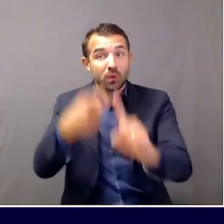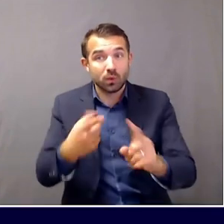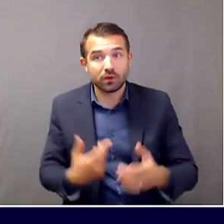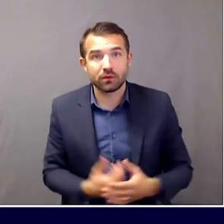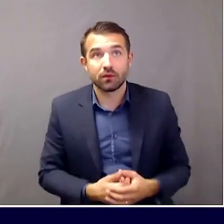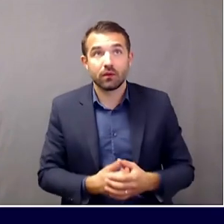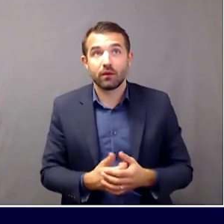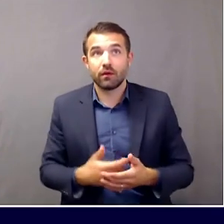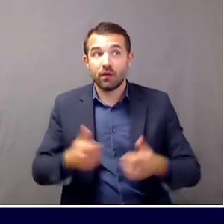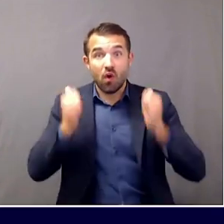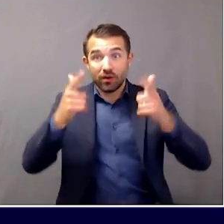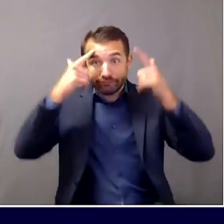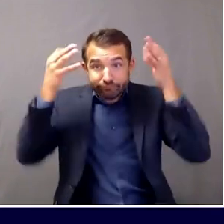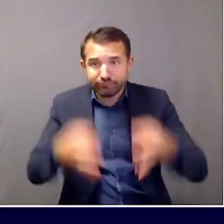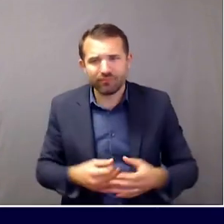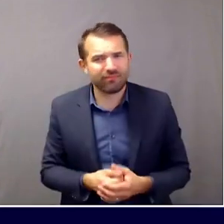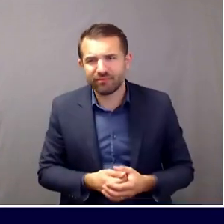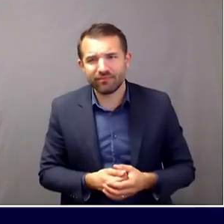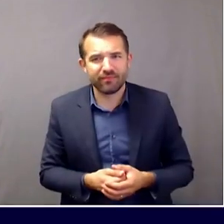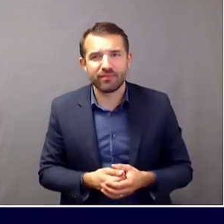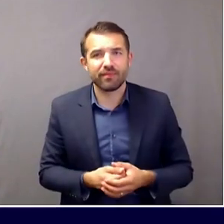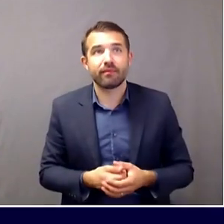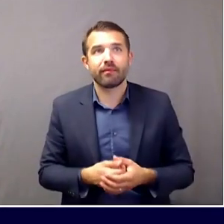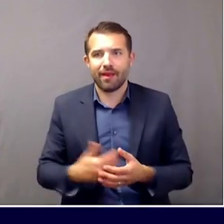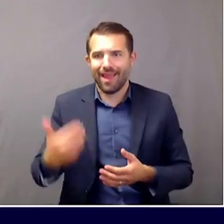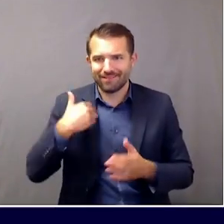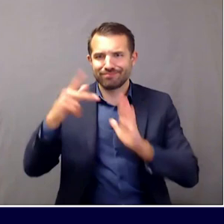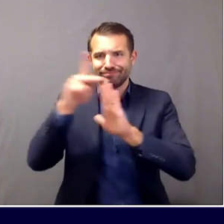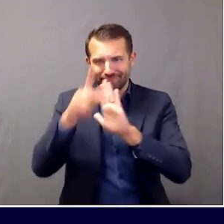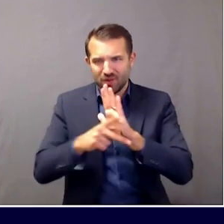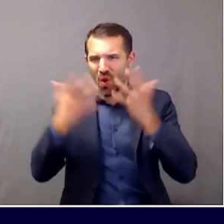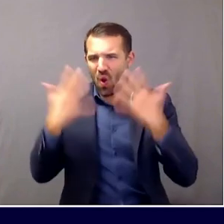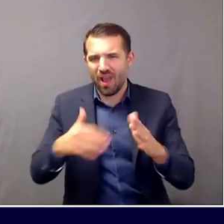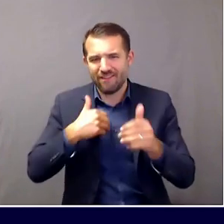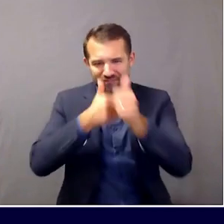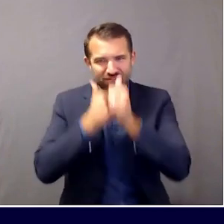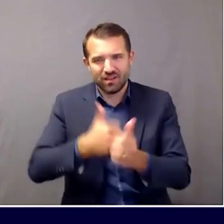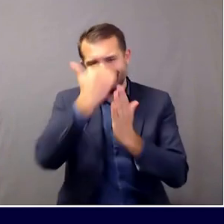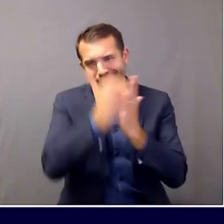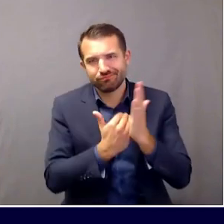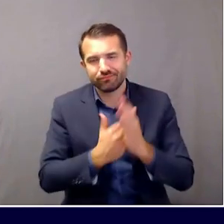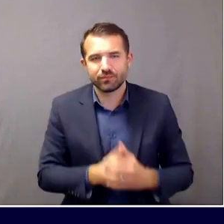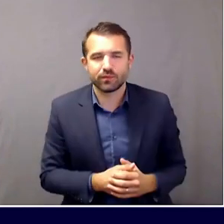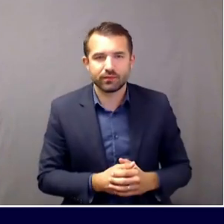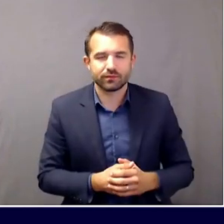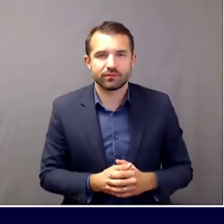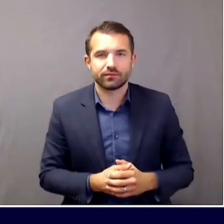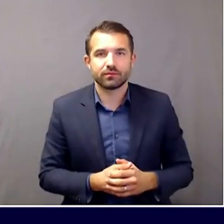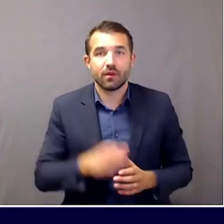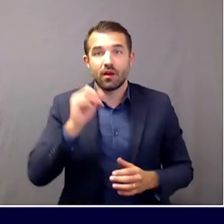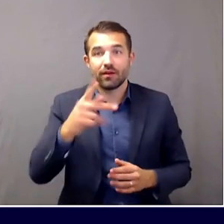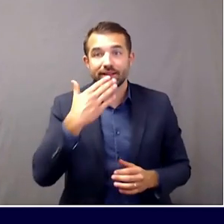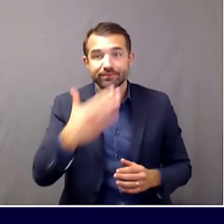trial protocols well in advance. Okay, great, thanks. Mm-hmm. And following up on something else you were talking about earlier, I was also looking at